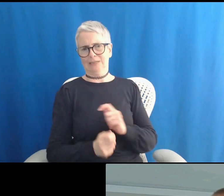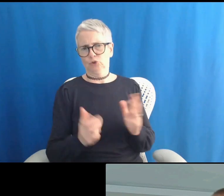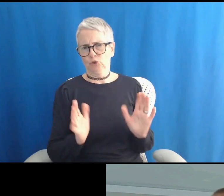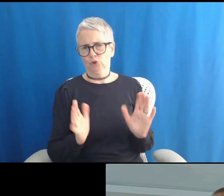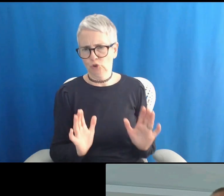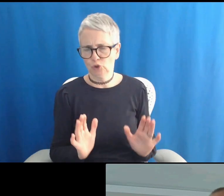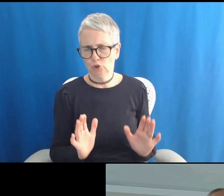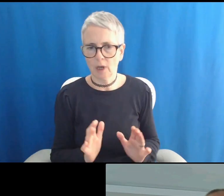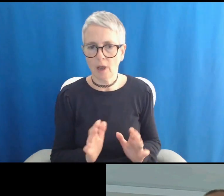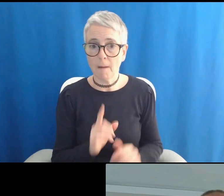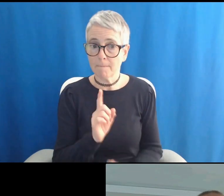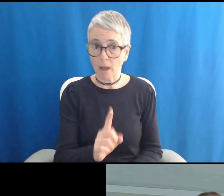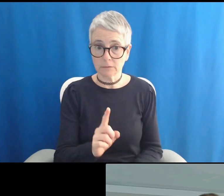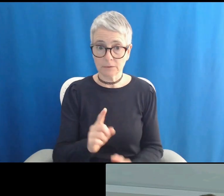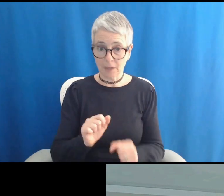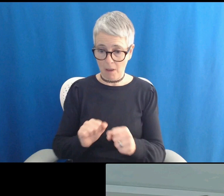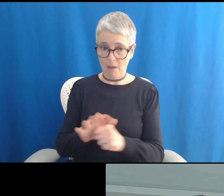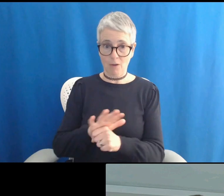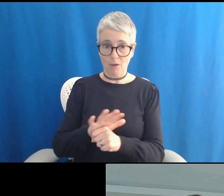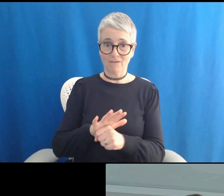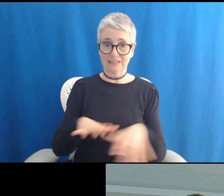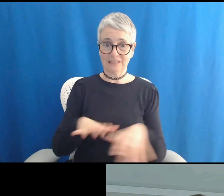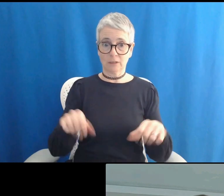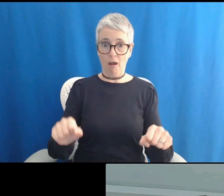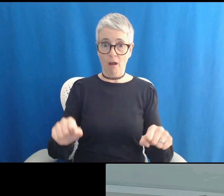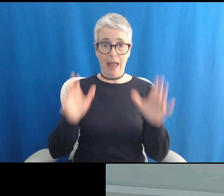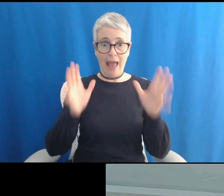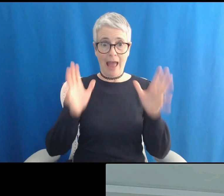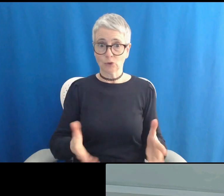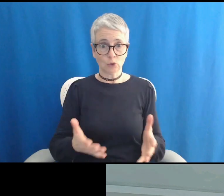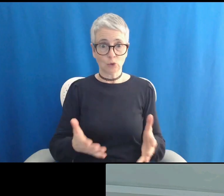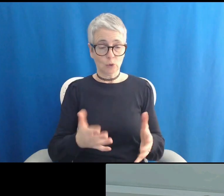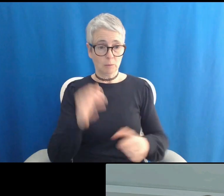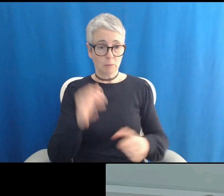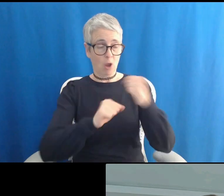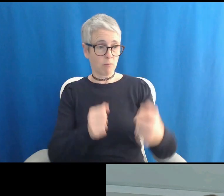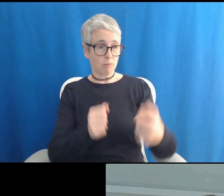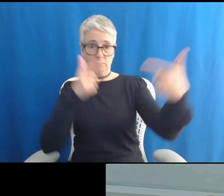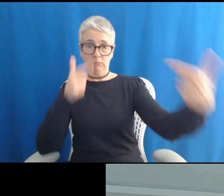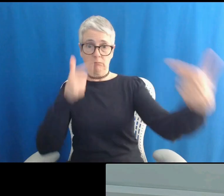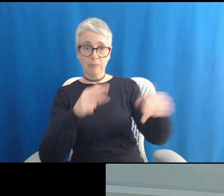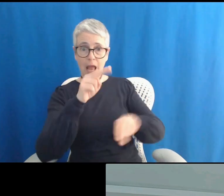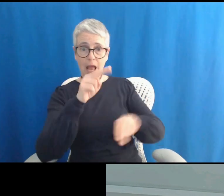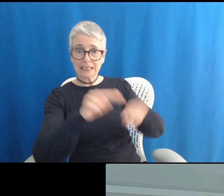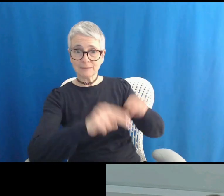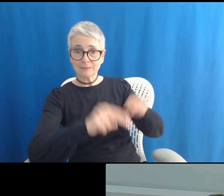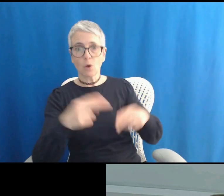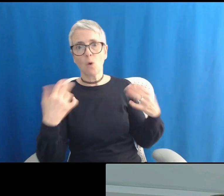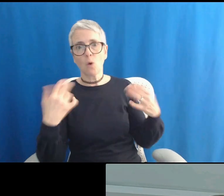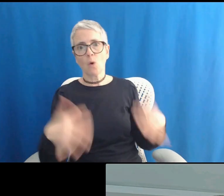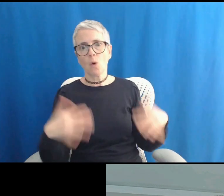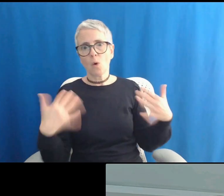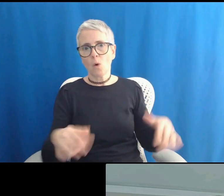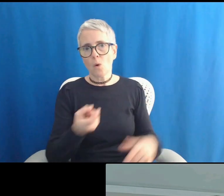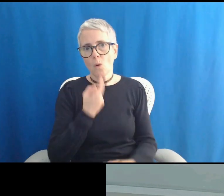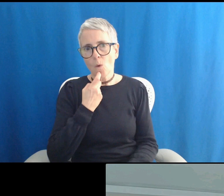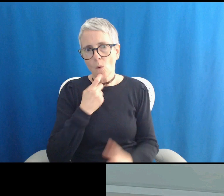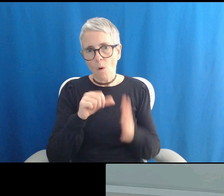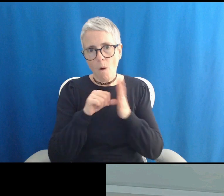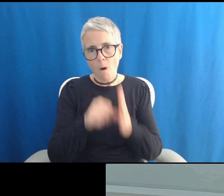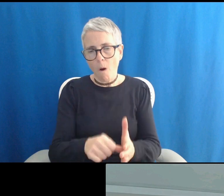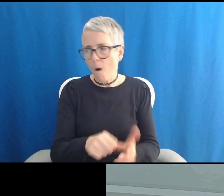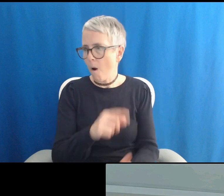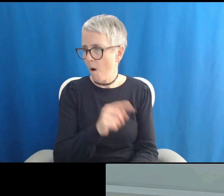weeks, switch to digital assessments. And that was the largest piece of work. And if there's one